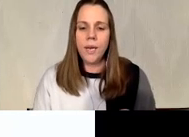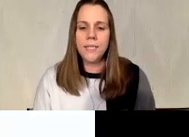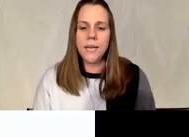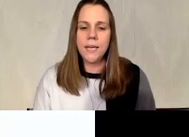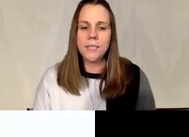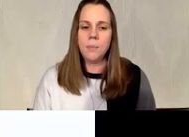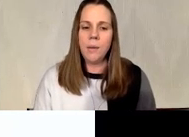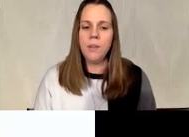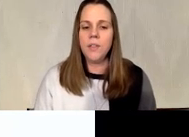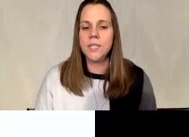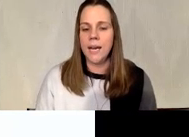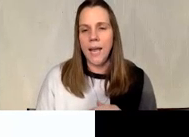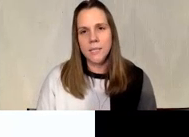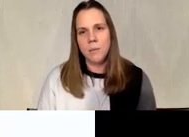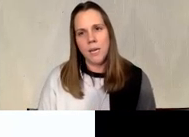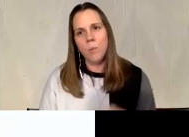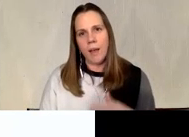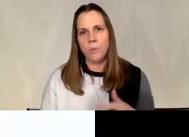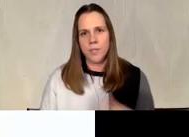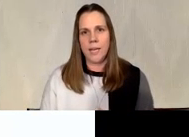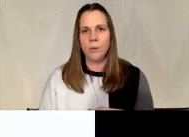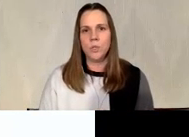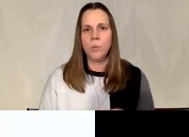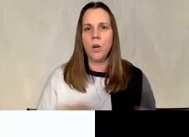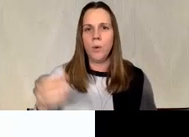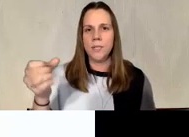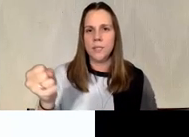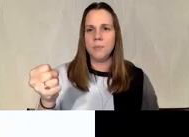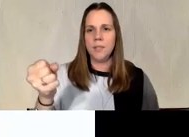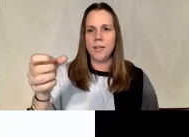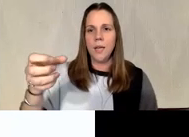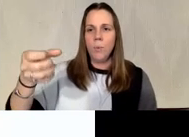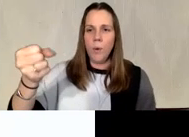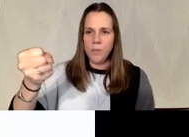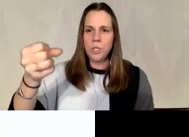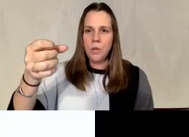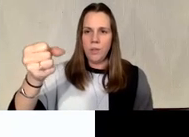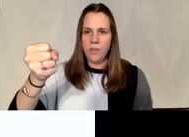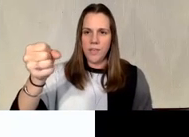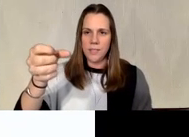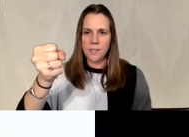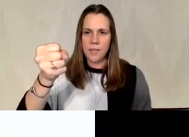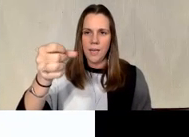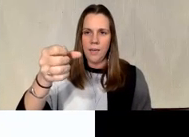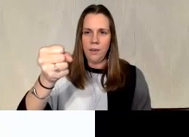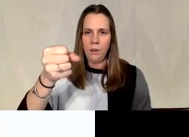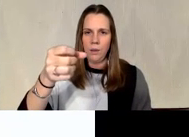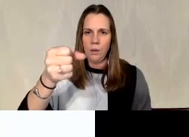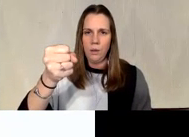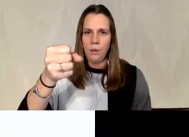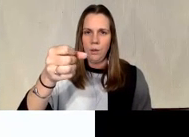without indicates to the baby that the sign has meaning without the sound. So we don't want them to think, we want them to know that this